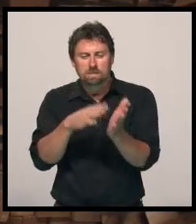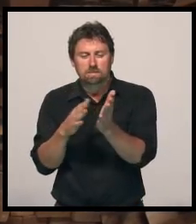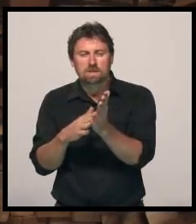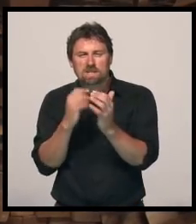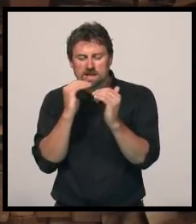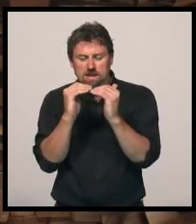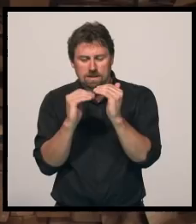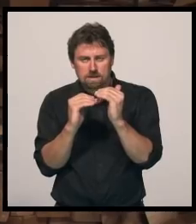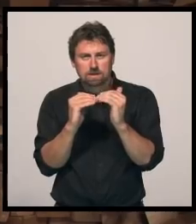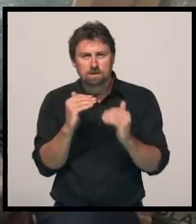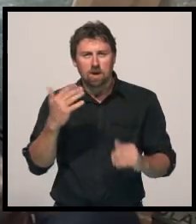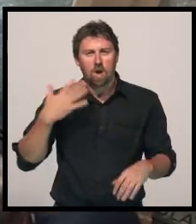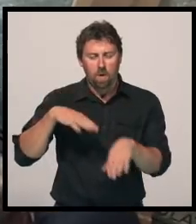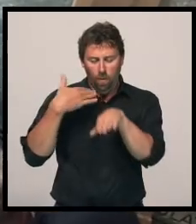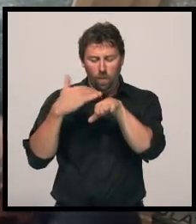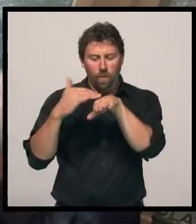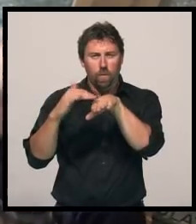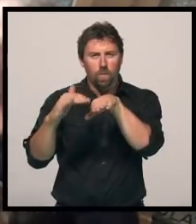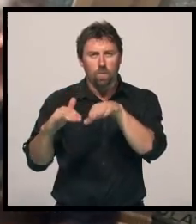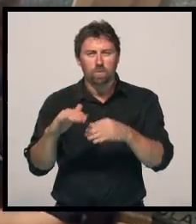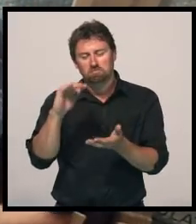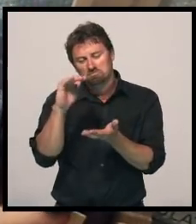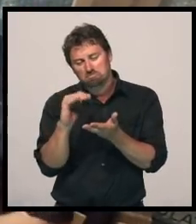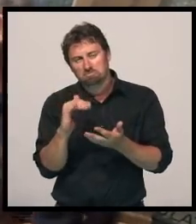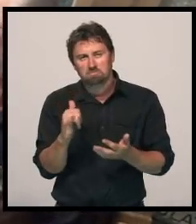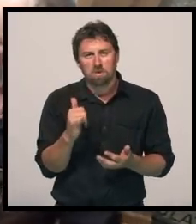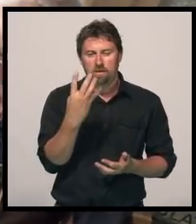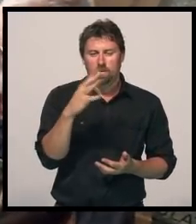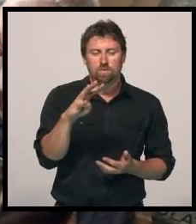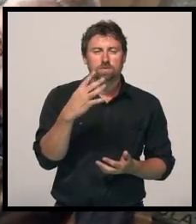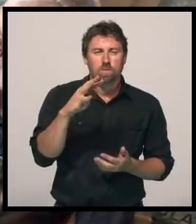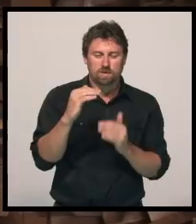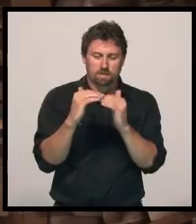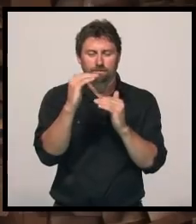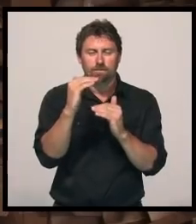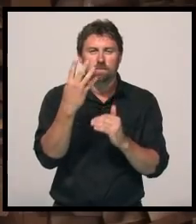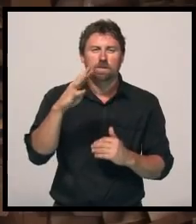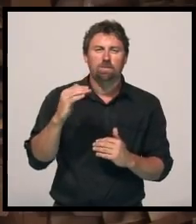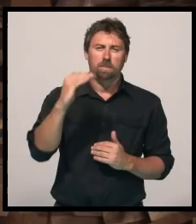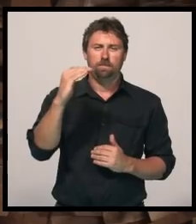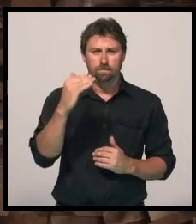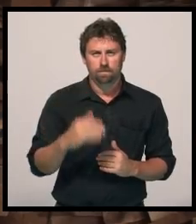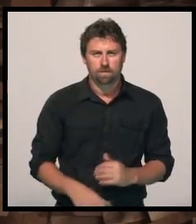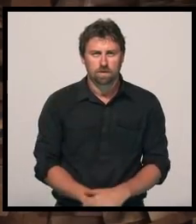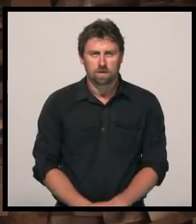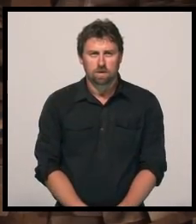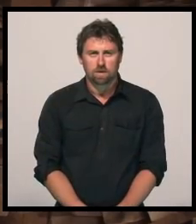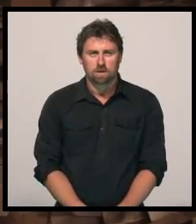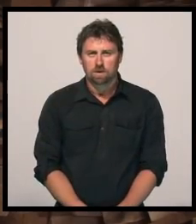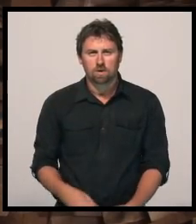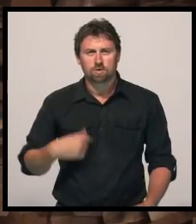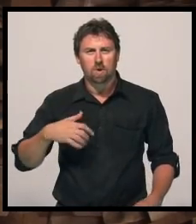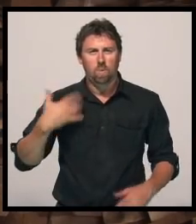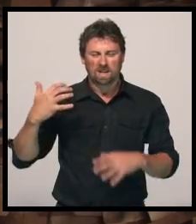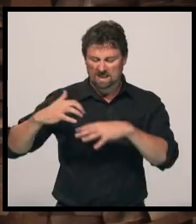So I'll set my cutter blades to just over 40mm. Because I like to not run the risk of having the